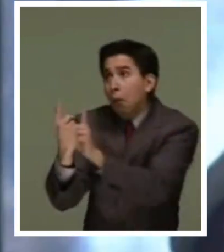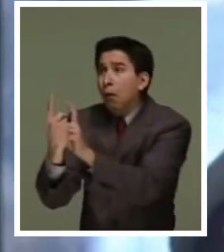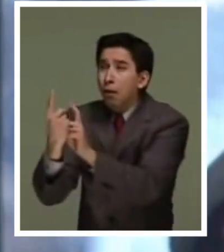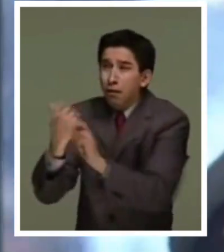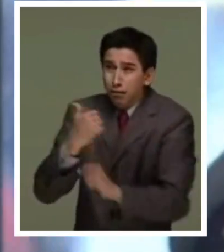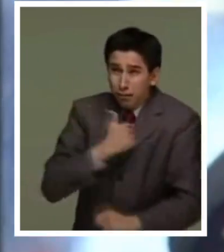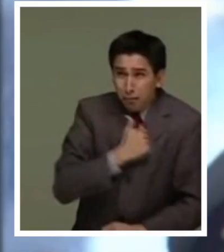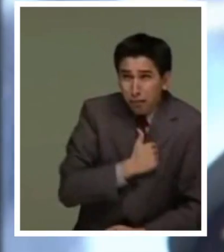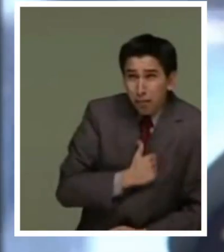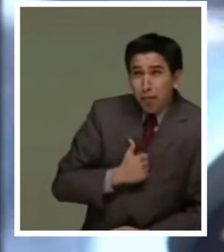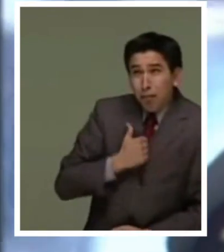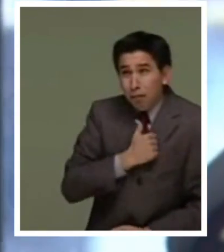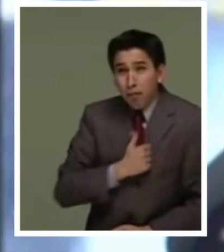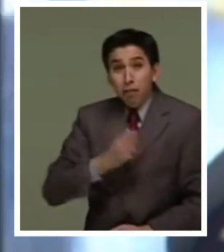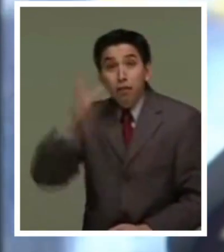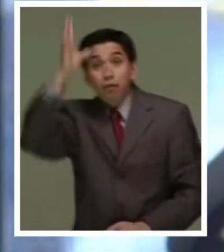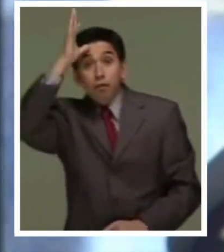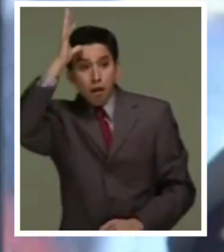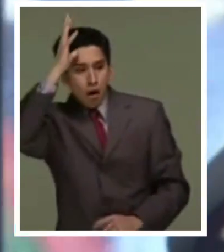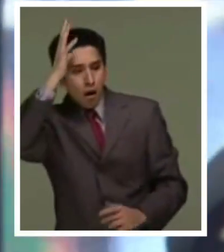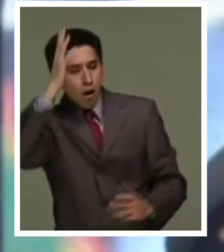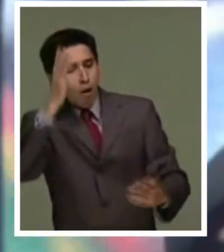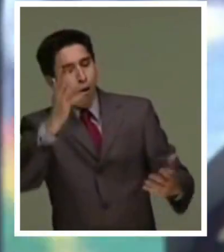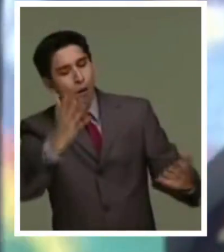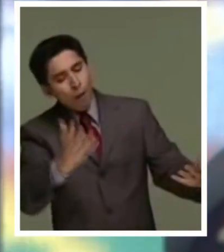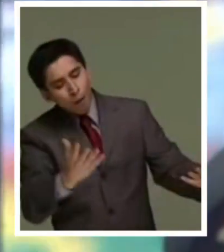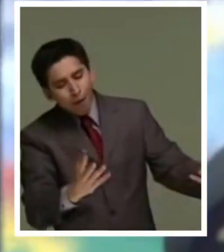injustice carries a price.